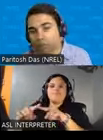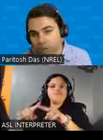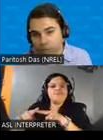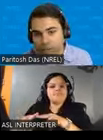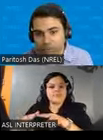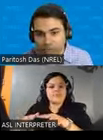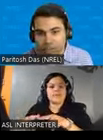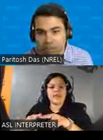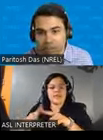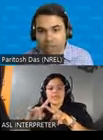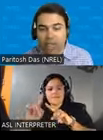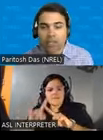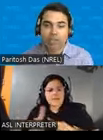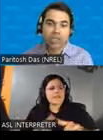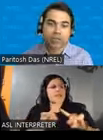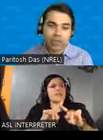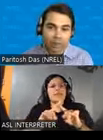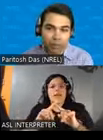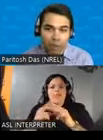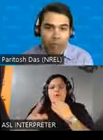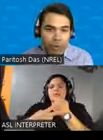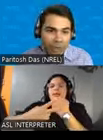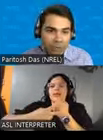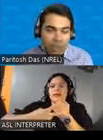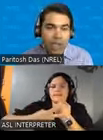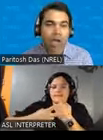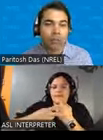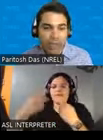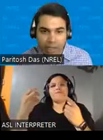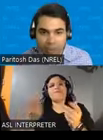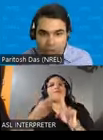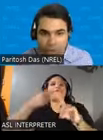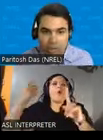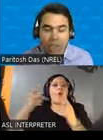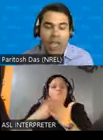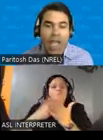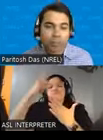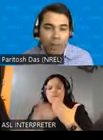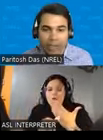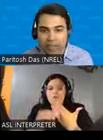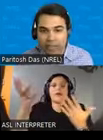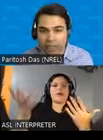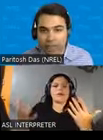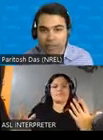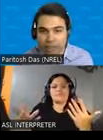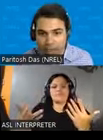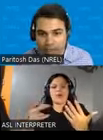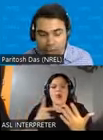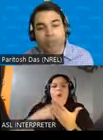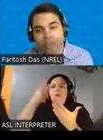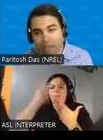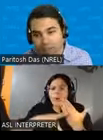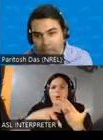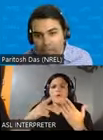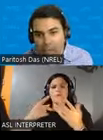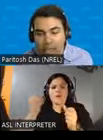primary sources of energy efficiency savings, such as savings coming from programs, building energy codes, and appliances and electricity standards,